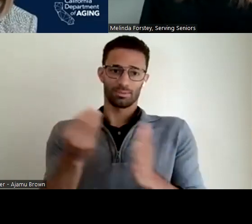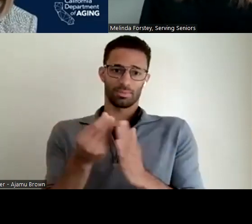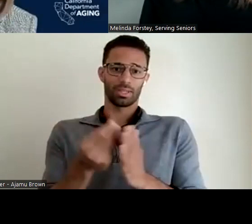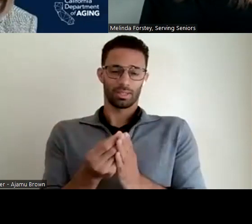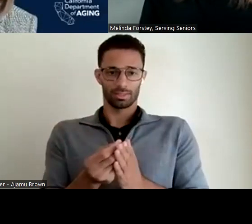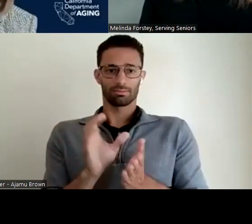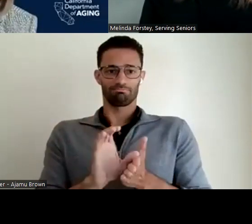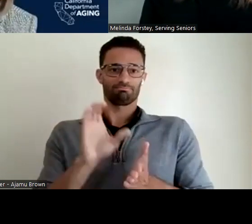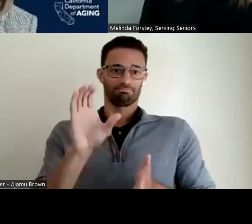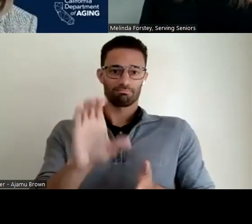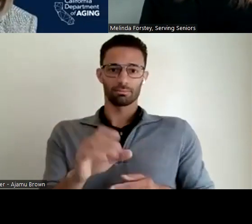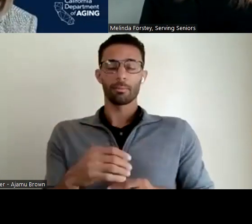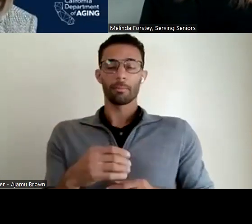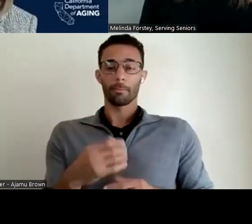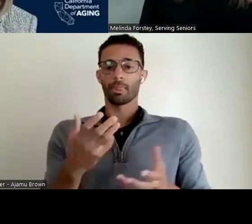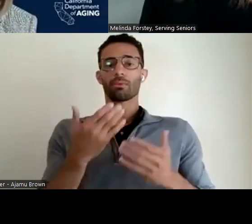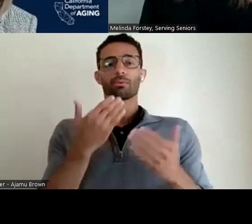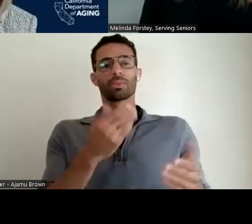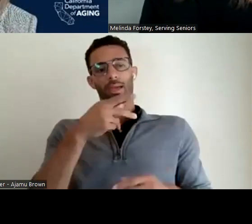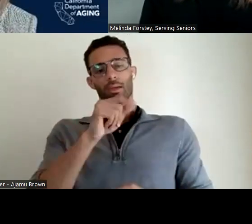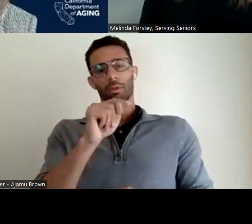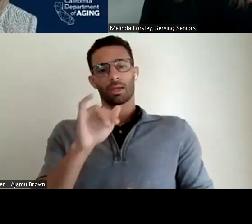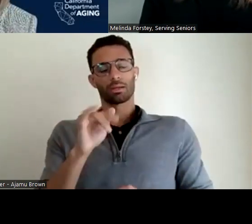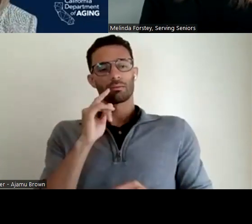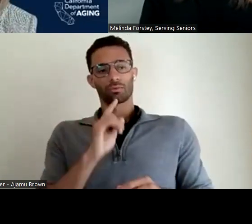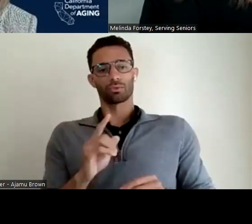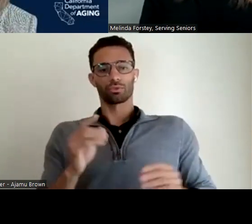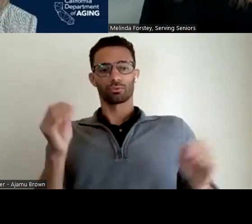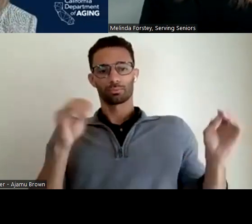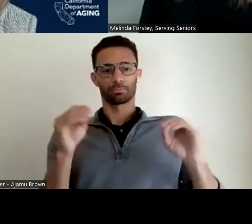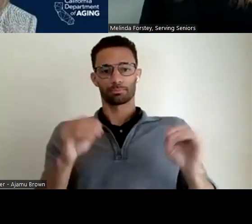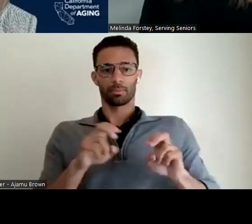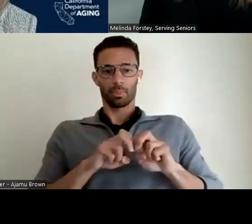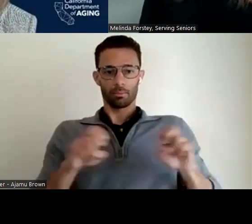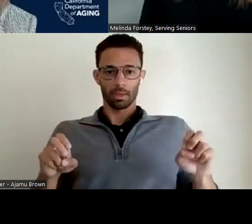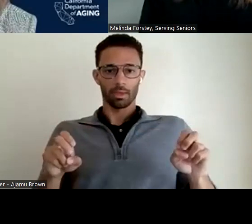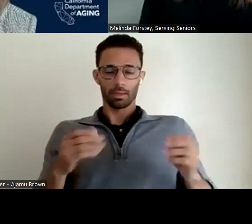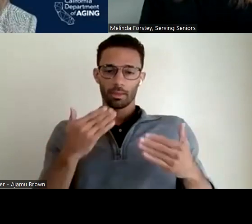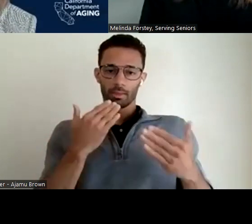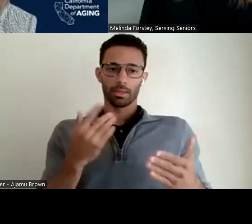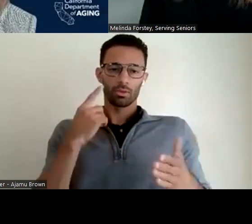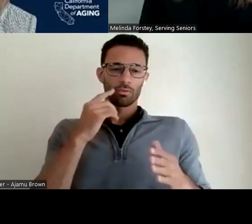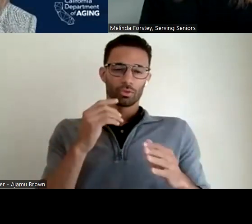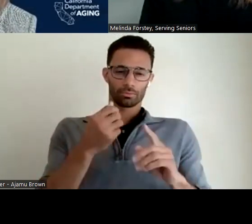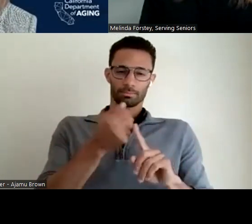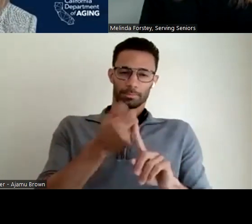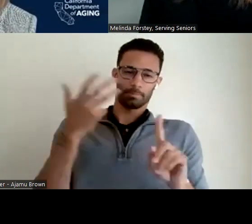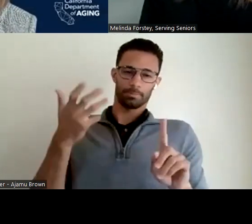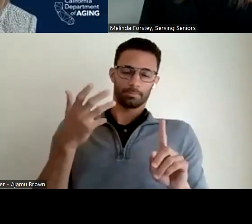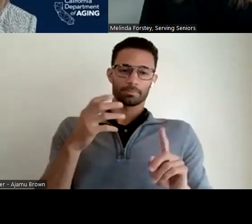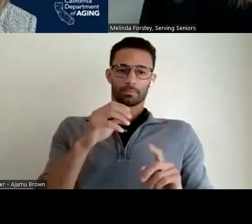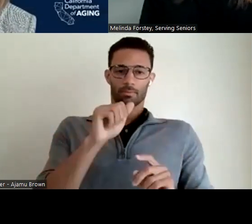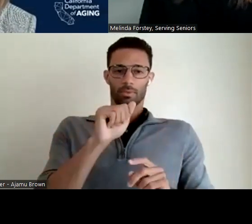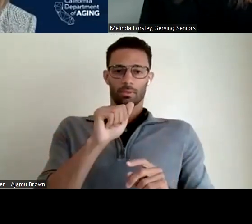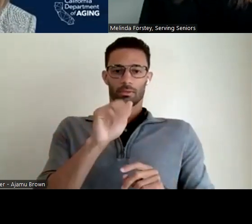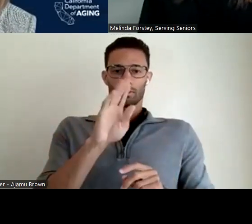want to thank Patty for putting together this panel. And Patty, thank you for explaining the abbreviations. I really want to encourage the committee